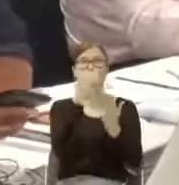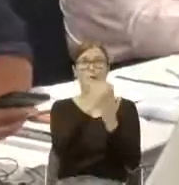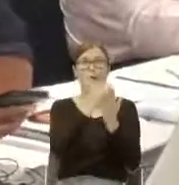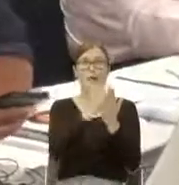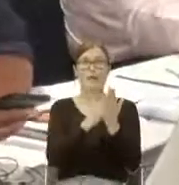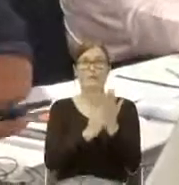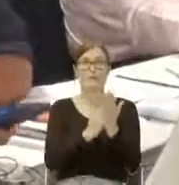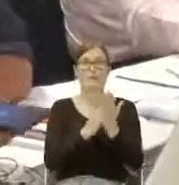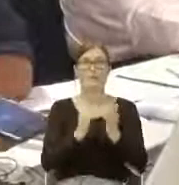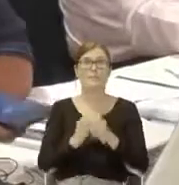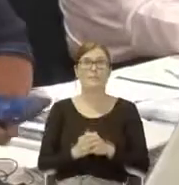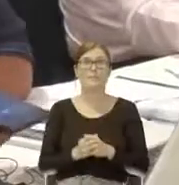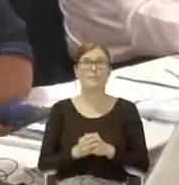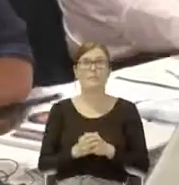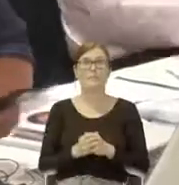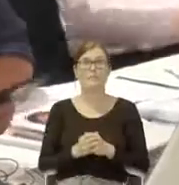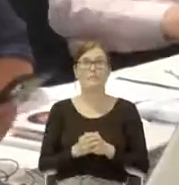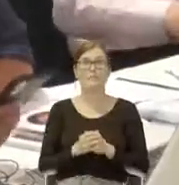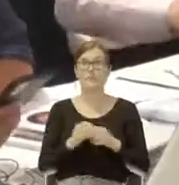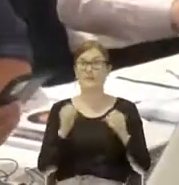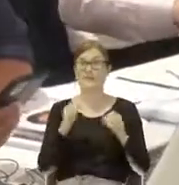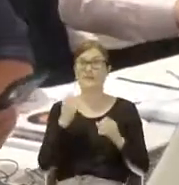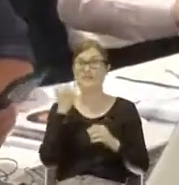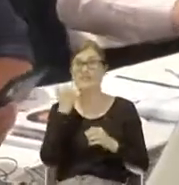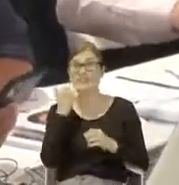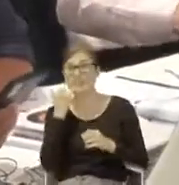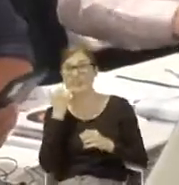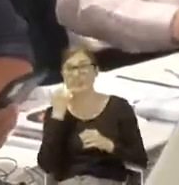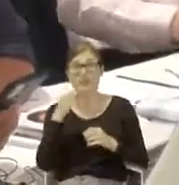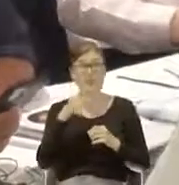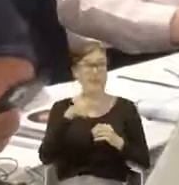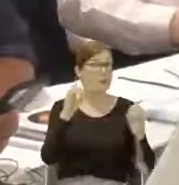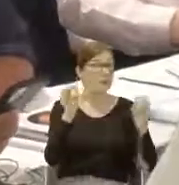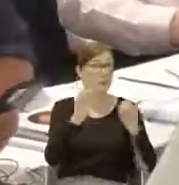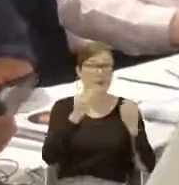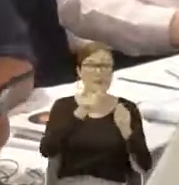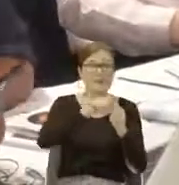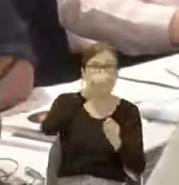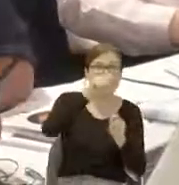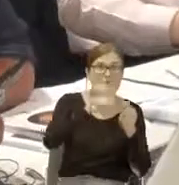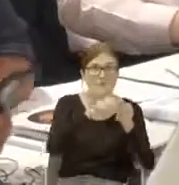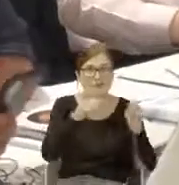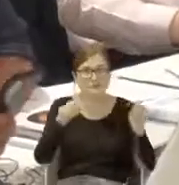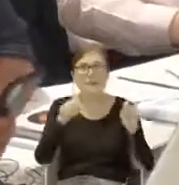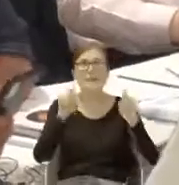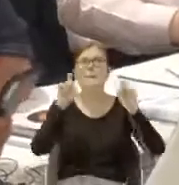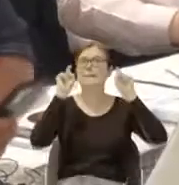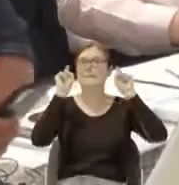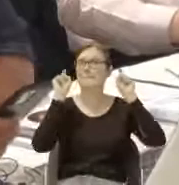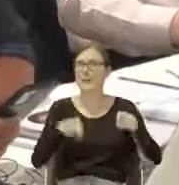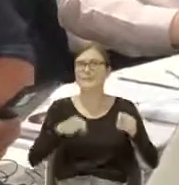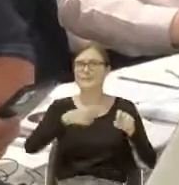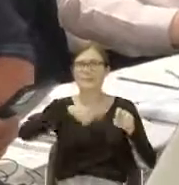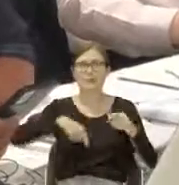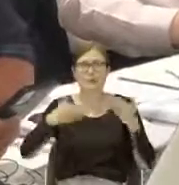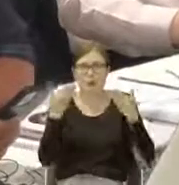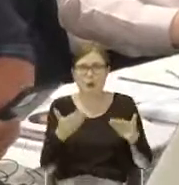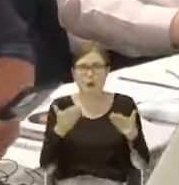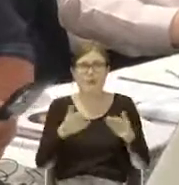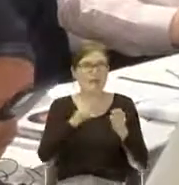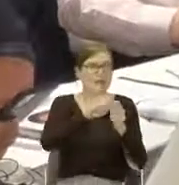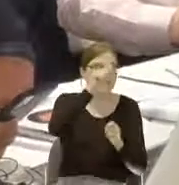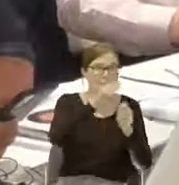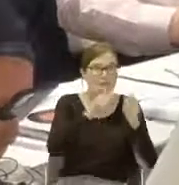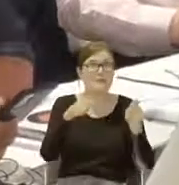say what has worked, what has not worked, so that we can be able to isolate the areas where